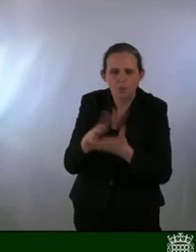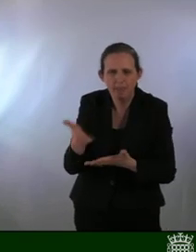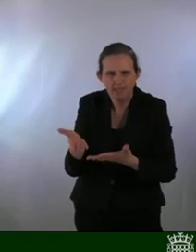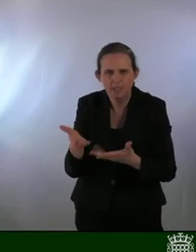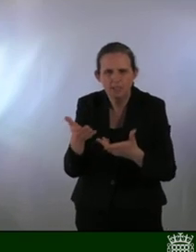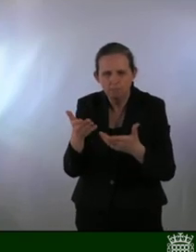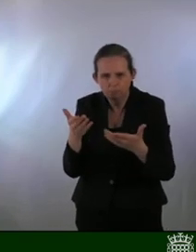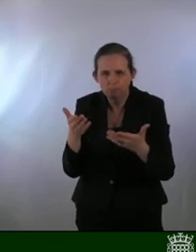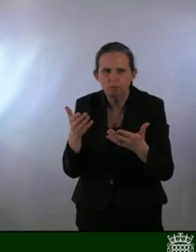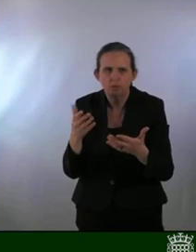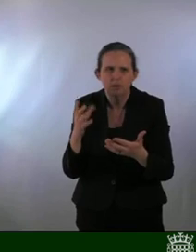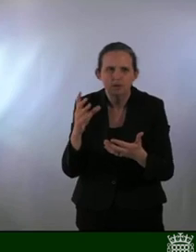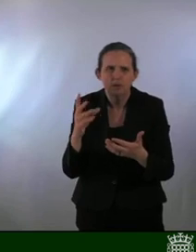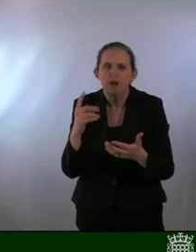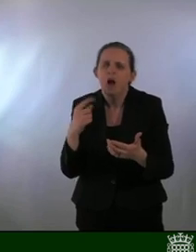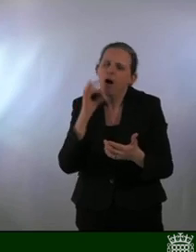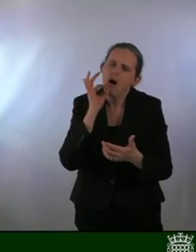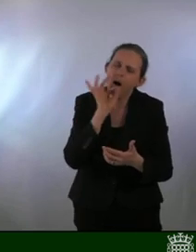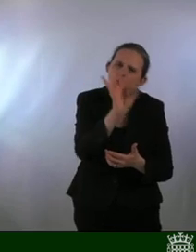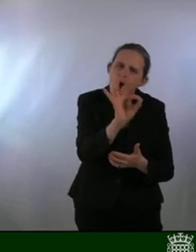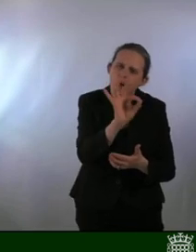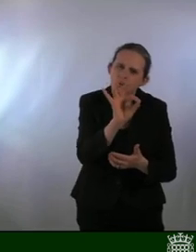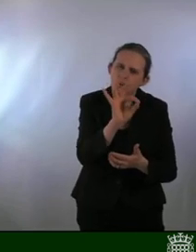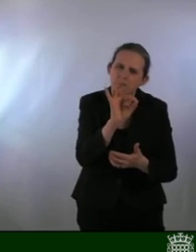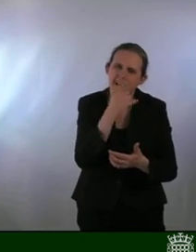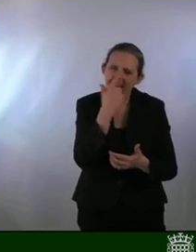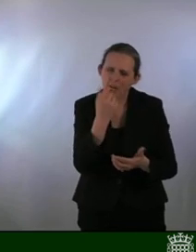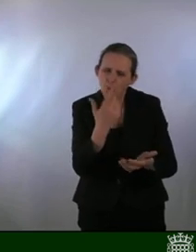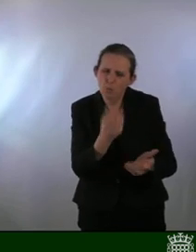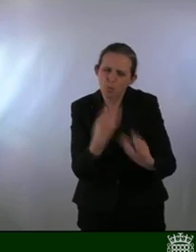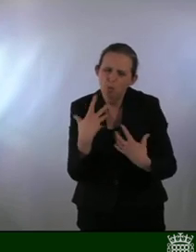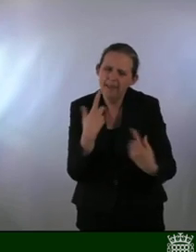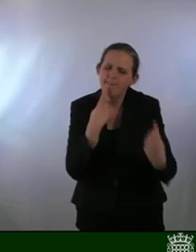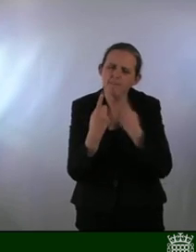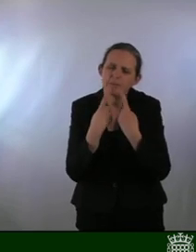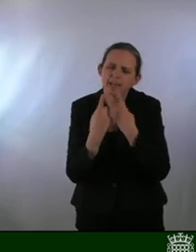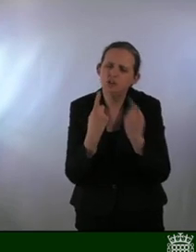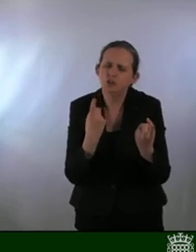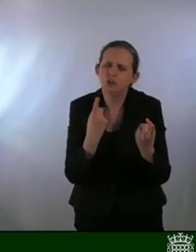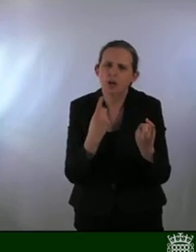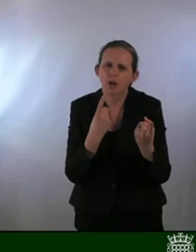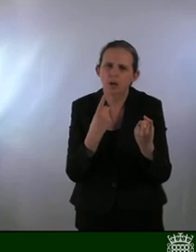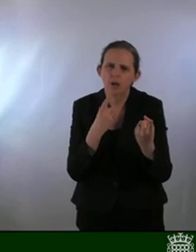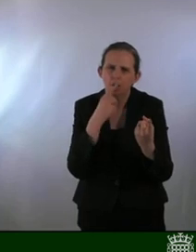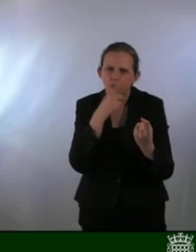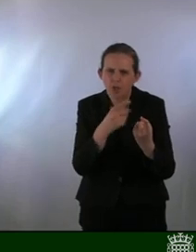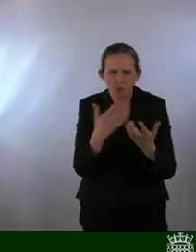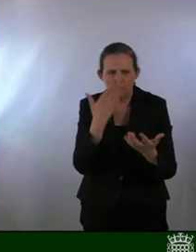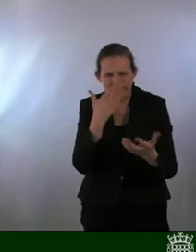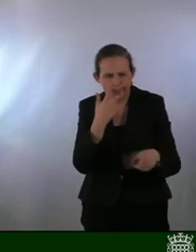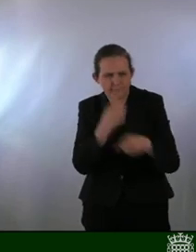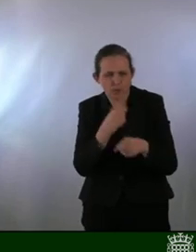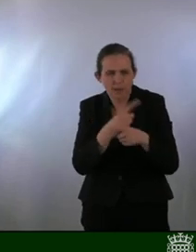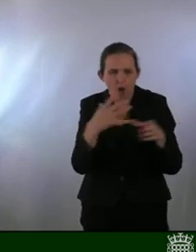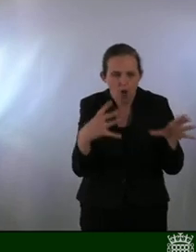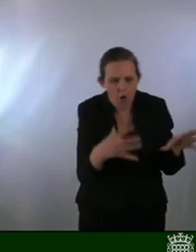an idea in terms of the modelling that you are using so that we can understand, given the herd immunity strategy you seem to have been pursuing, just how